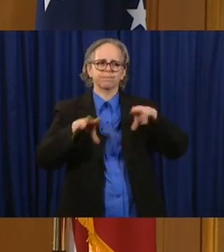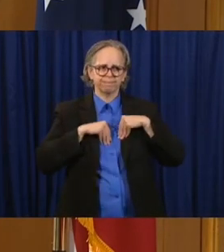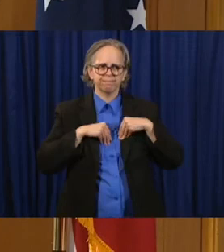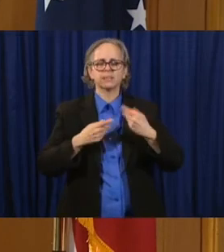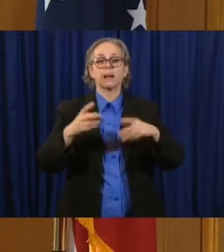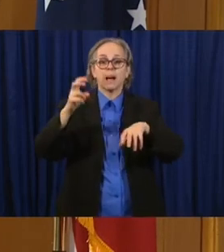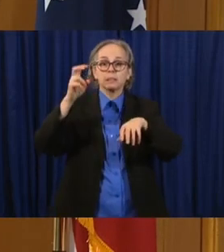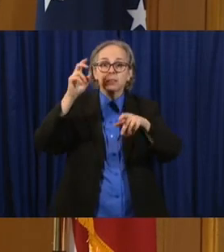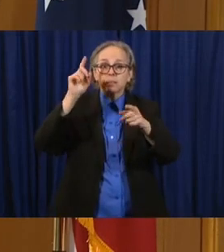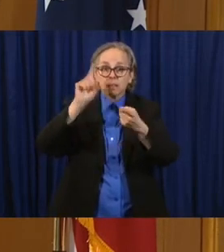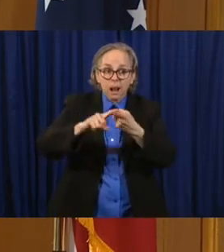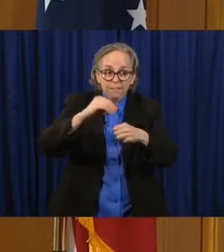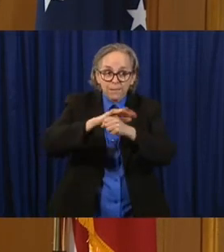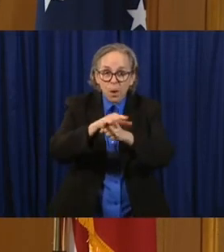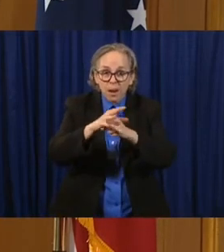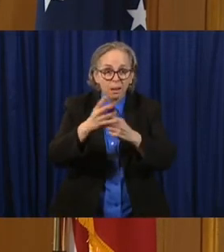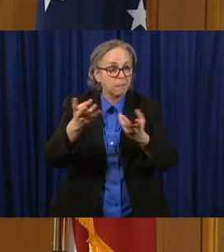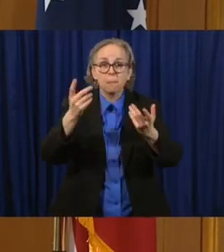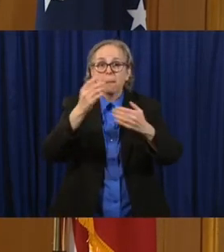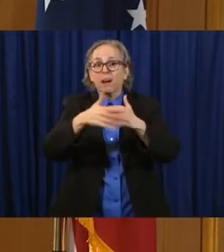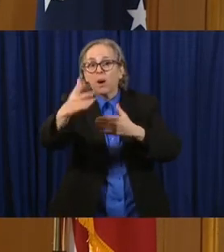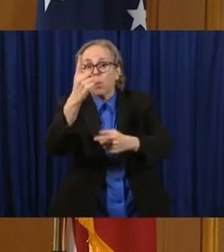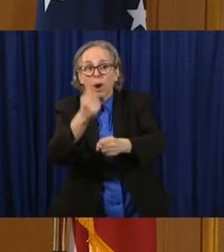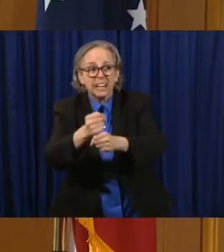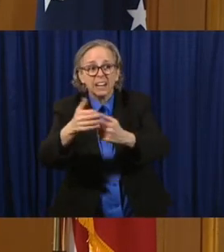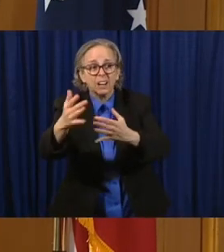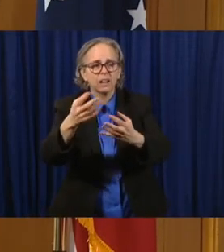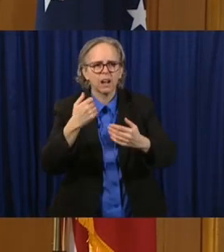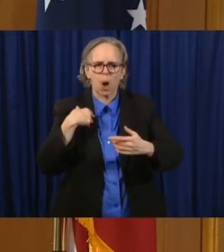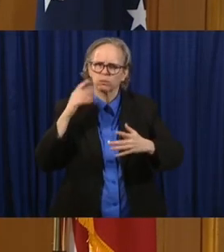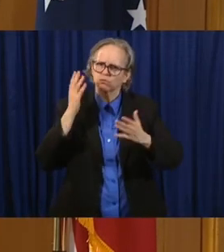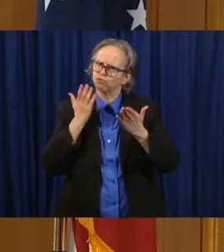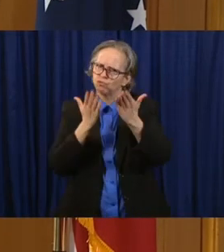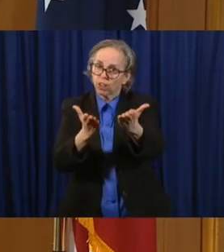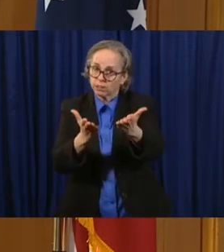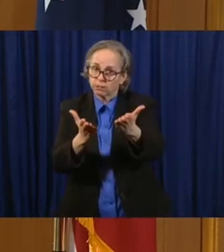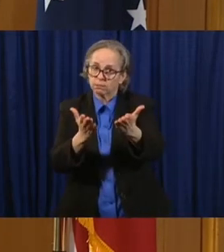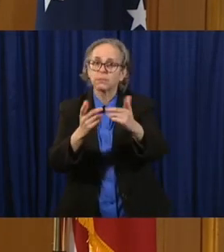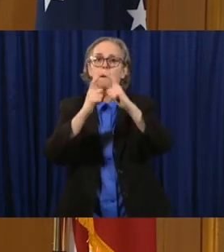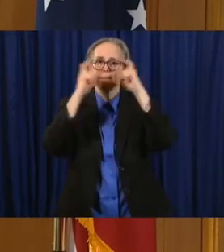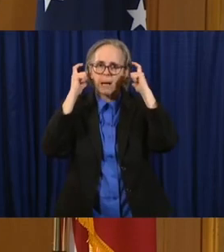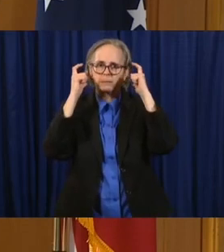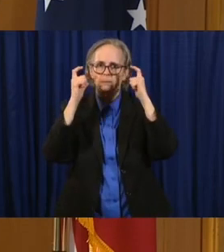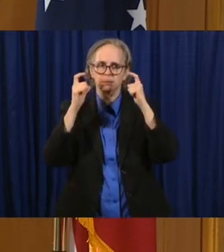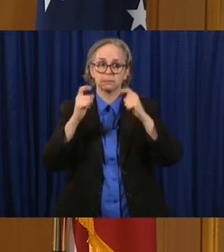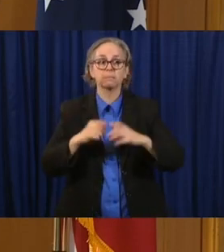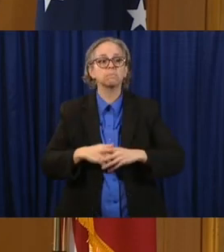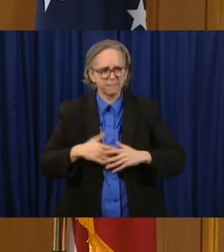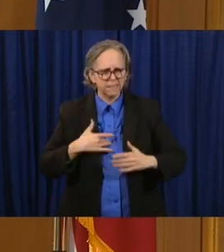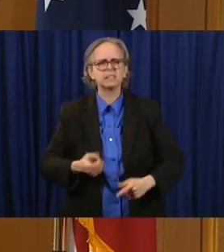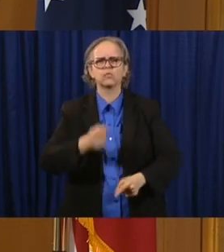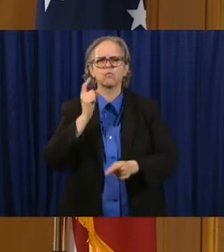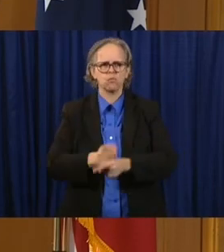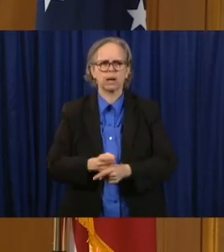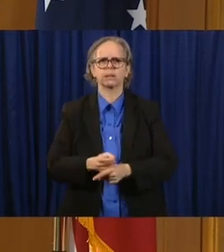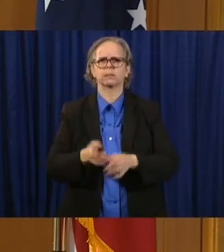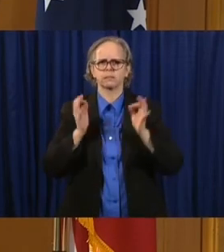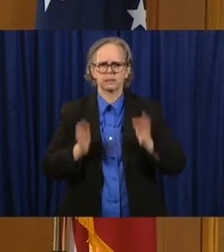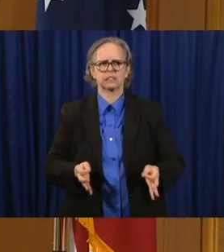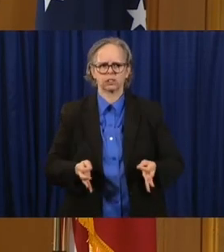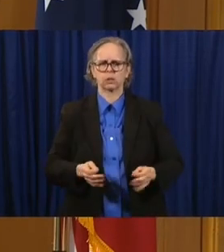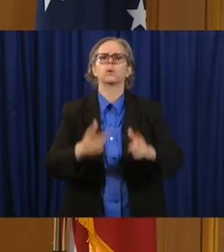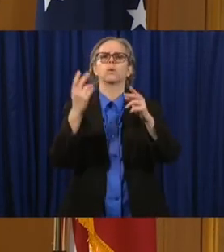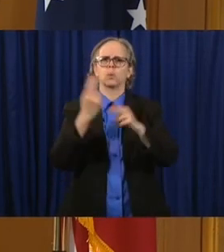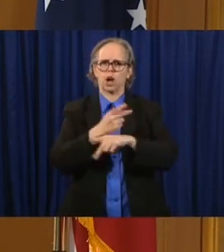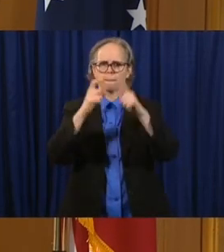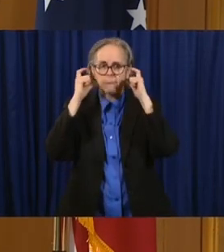so. So I would strongly suggest that, and I think that is the right thing to do. And again, maybe